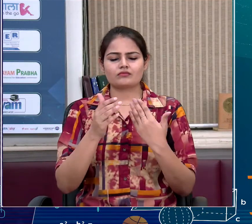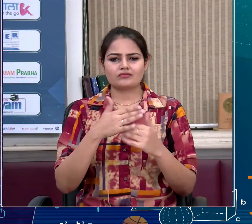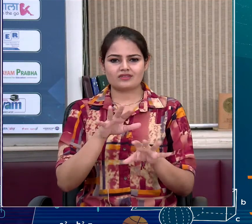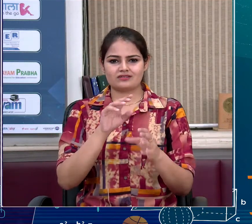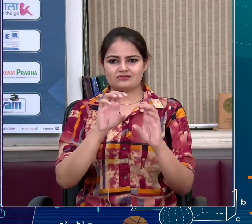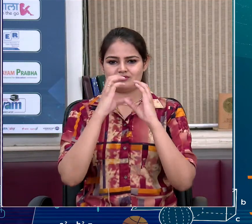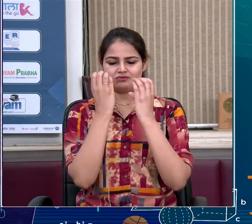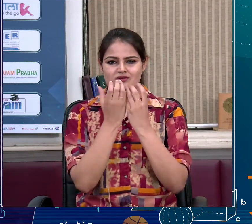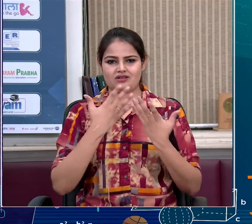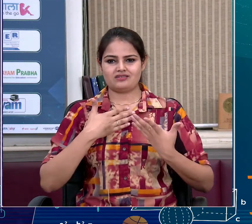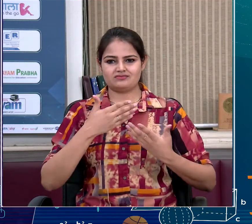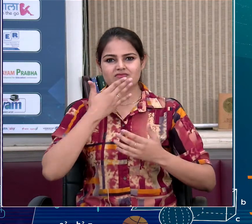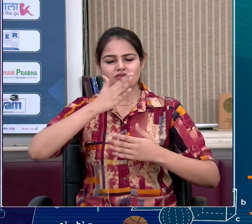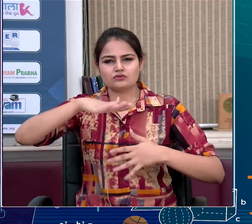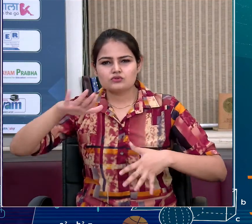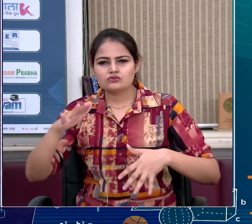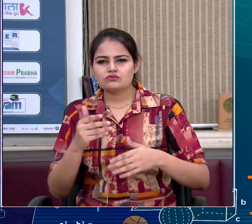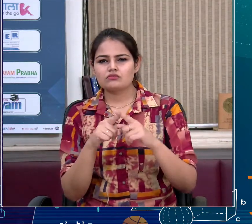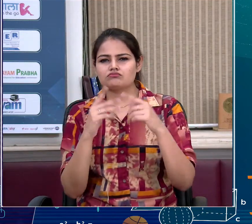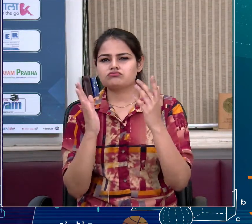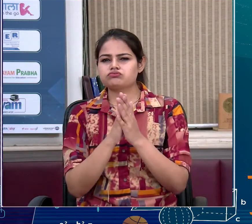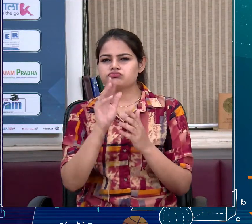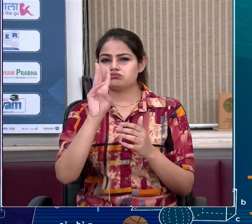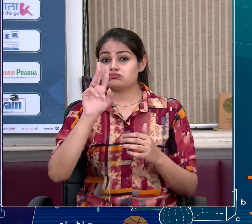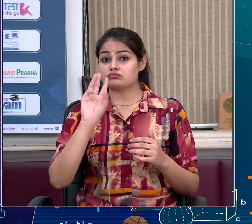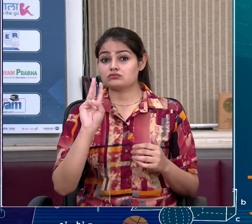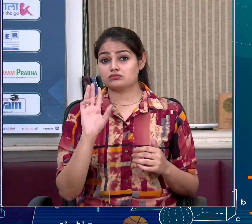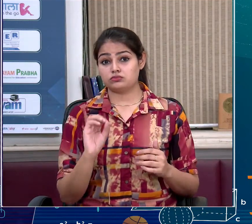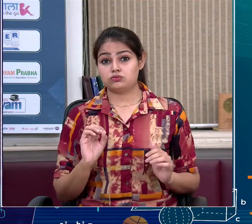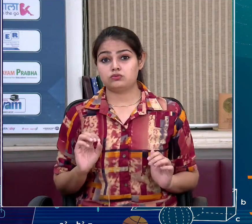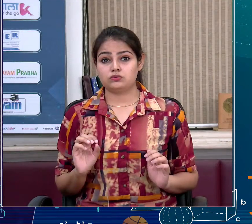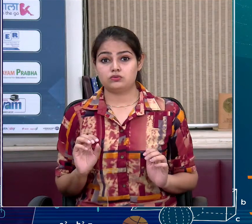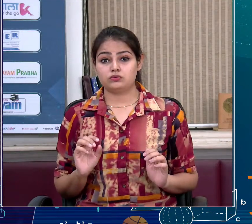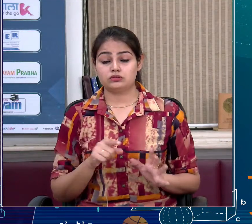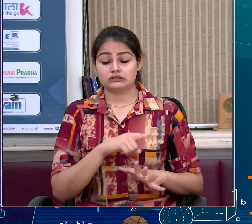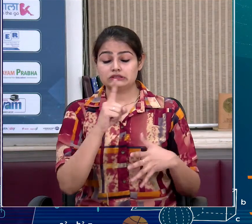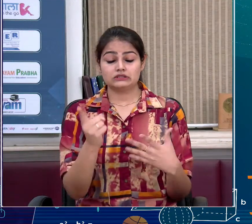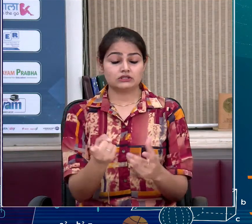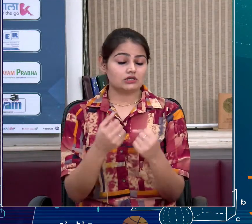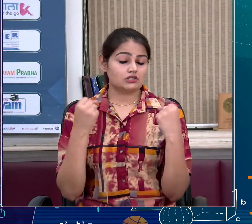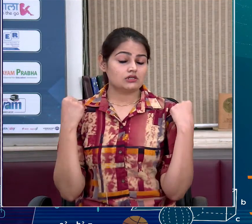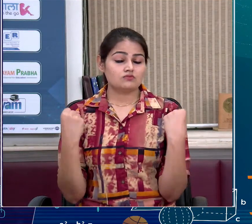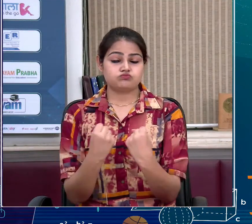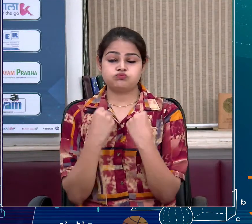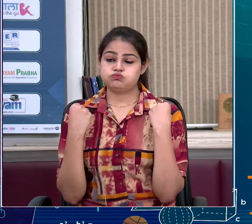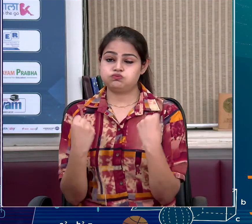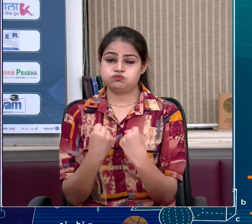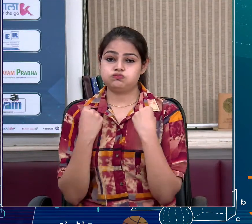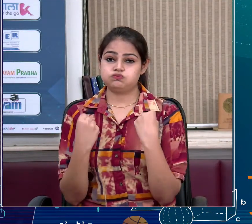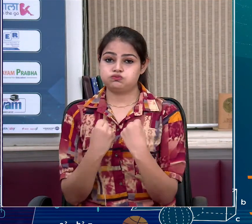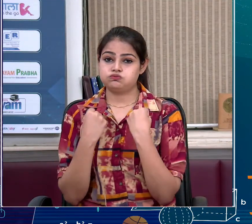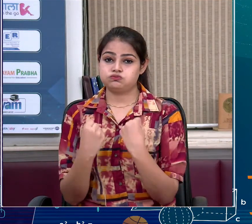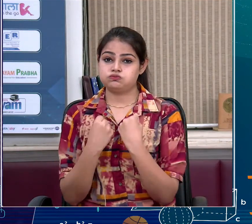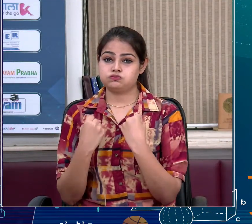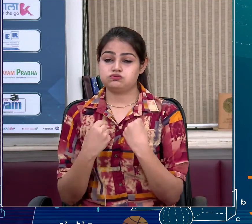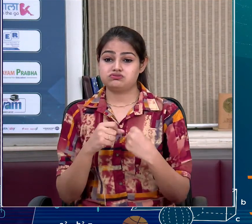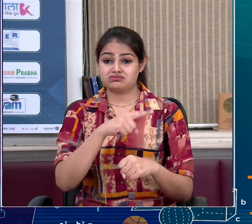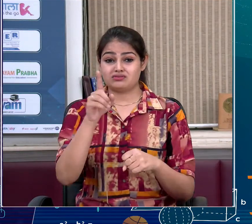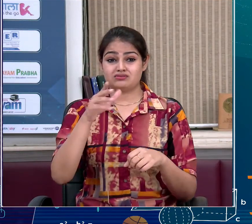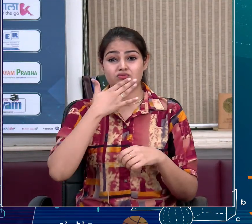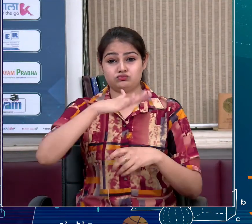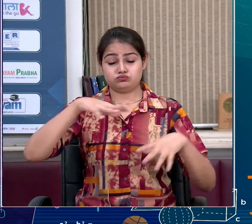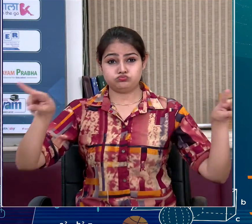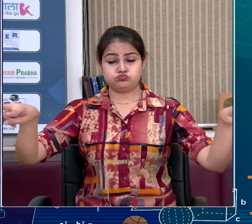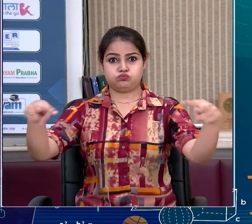30 children, usually we hear the teachers say that it's a struggle for them to give those special attention, plus the